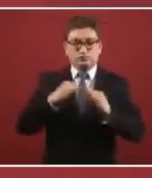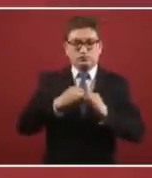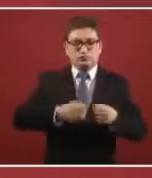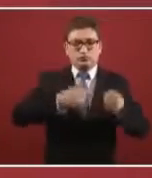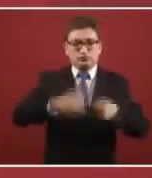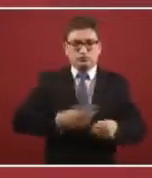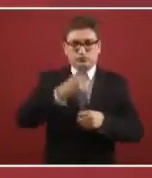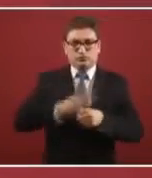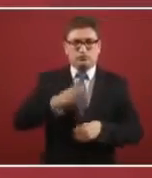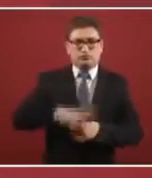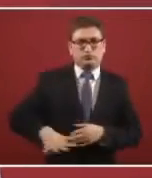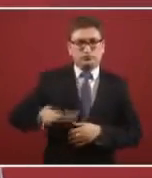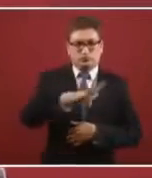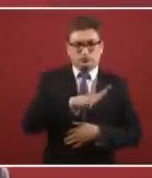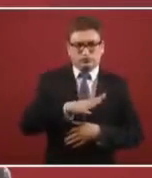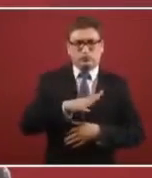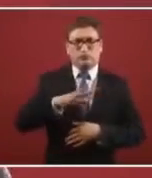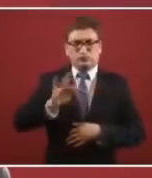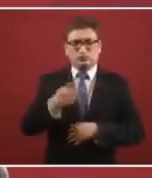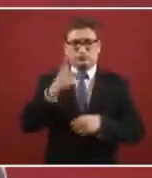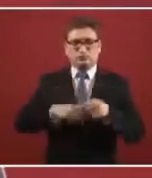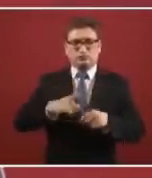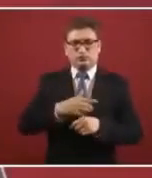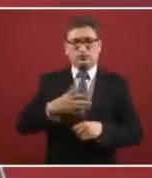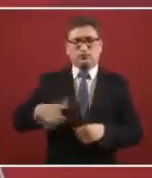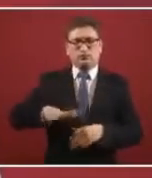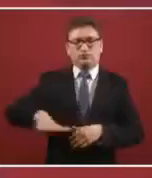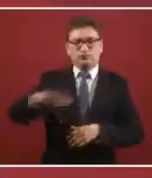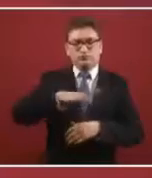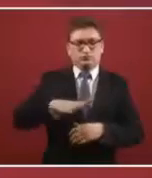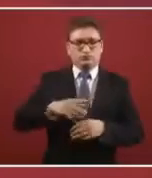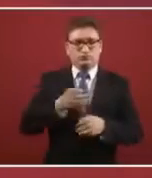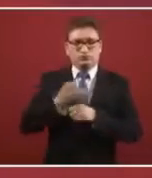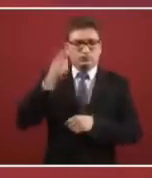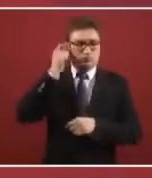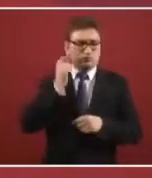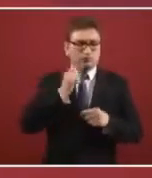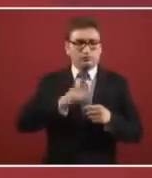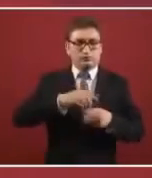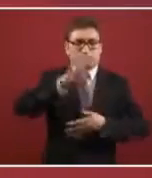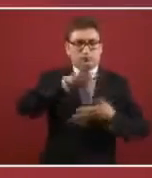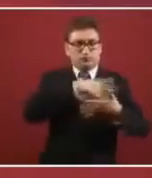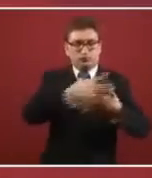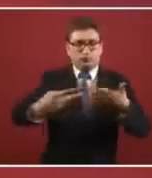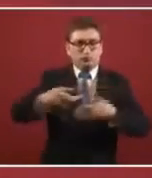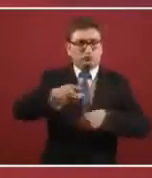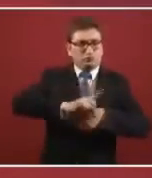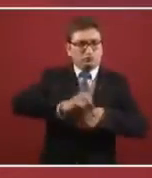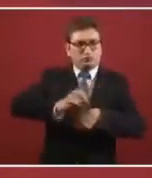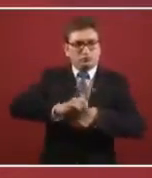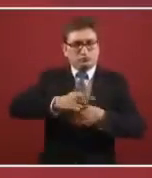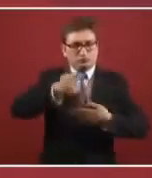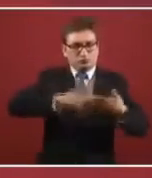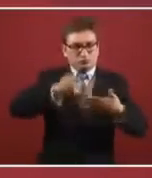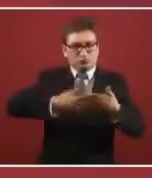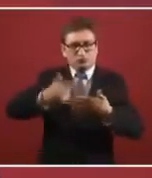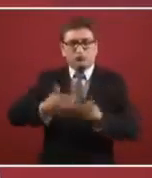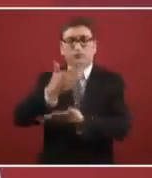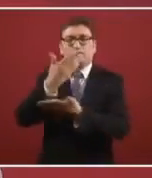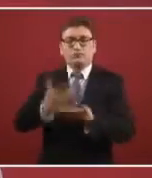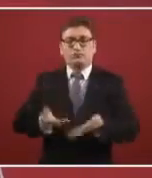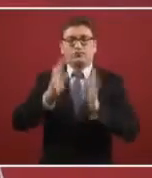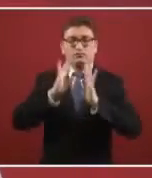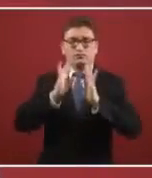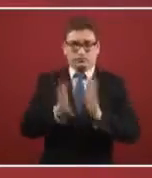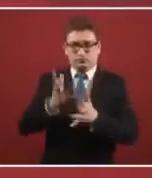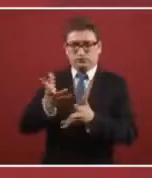all federales y these locales federal en el estado de Guerrero y articulations durante esos días during y those que ahora days, and that is now forman parte are